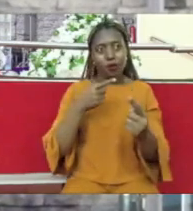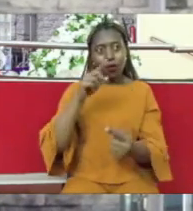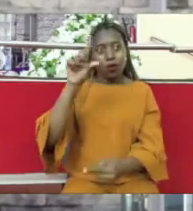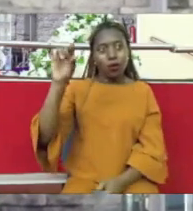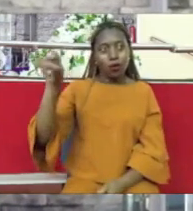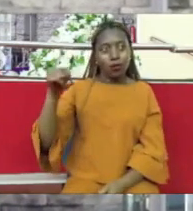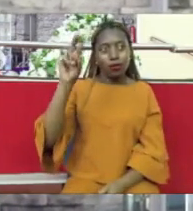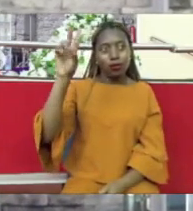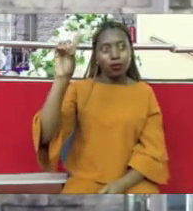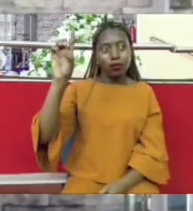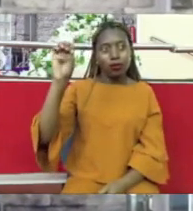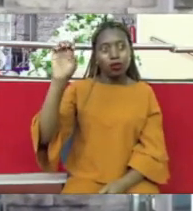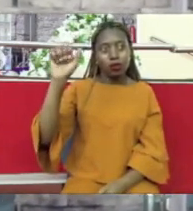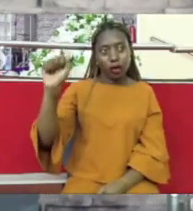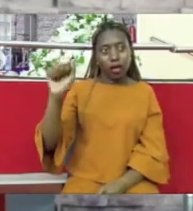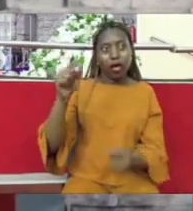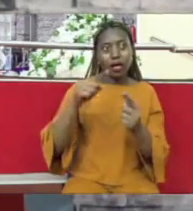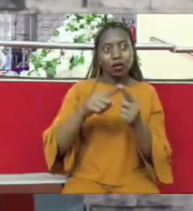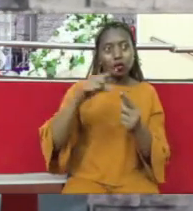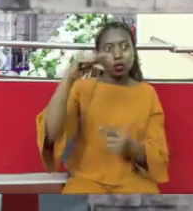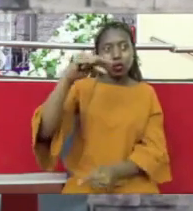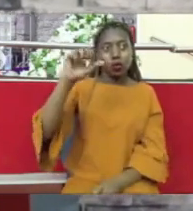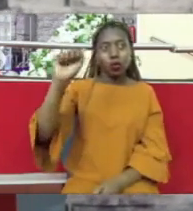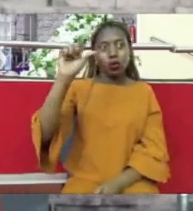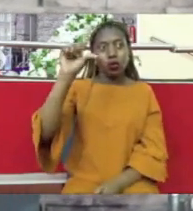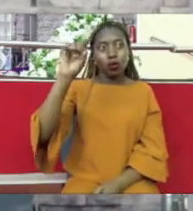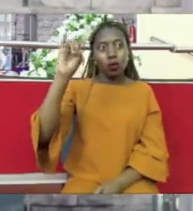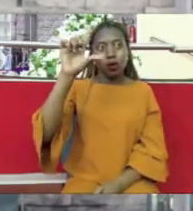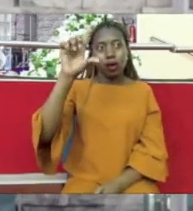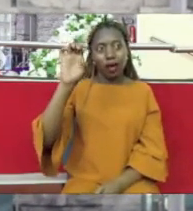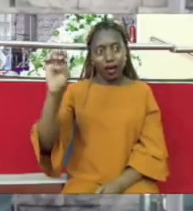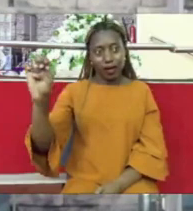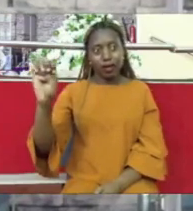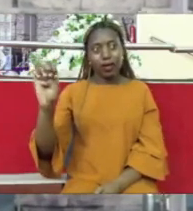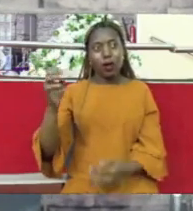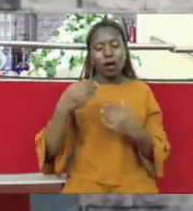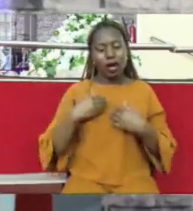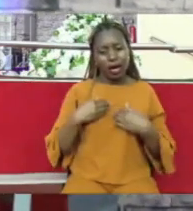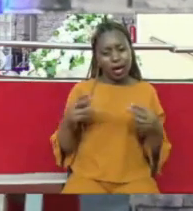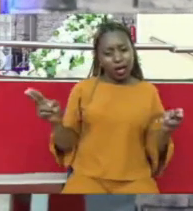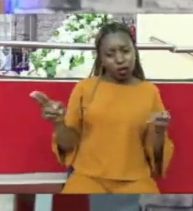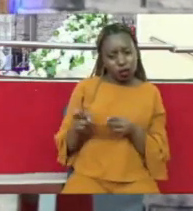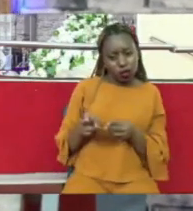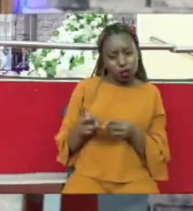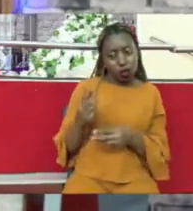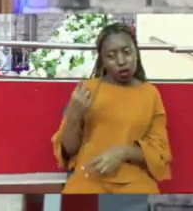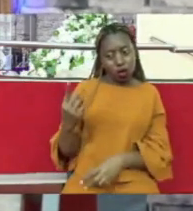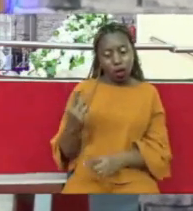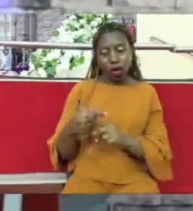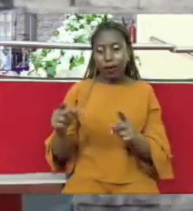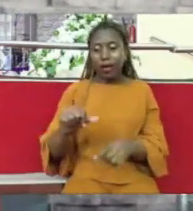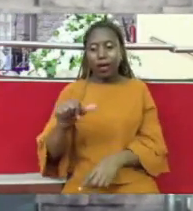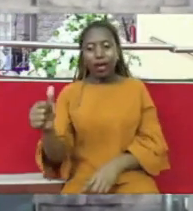kutoka Judea kwenda Galilea. One was a longer route, but there was a shortcut that would pass through Samaria. Moja ilikuwa ni refu, lakini